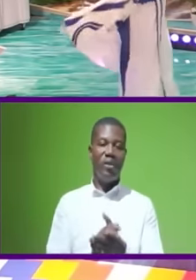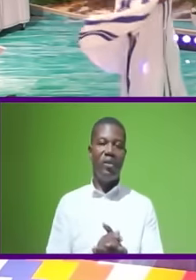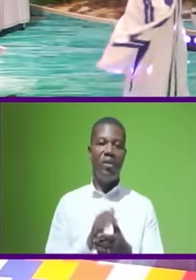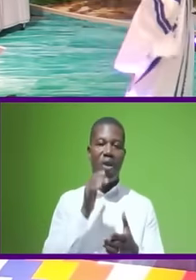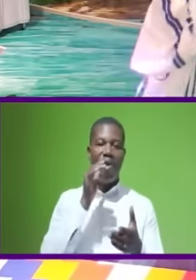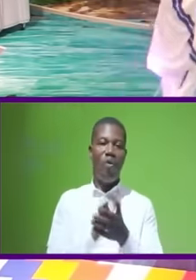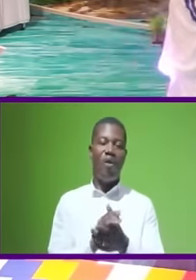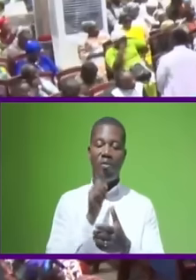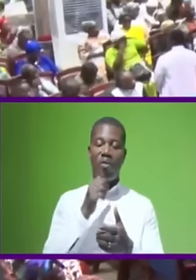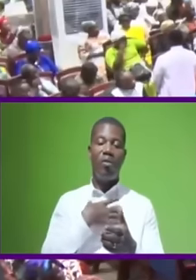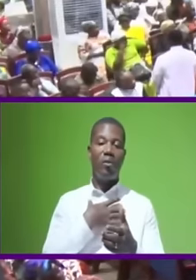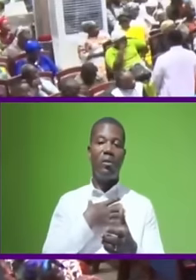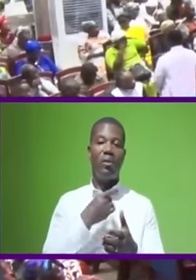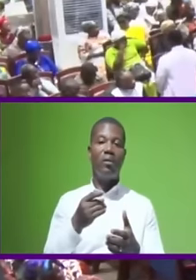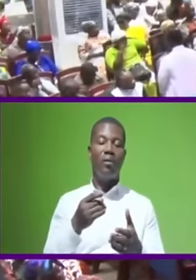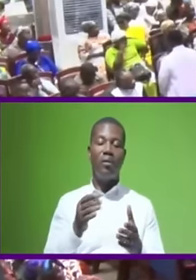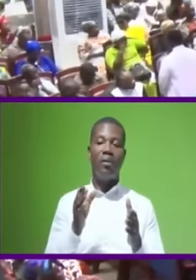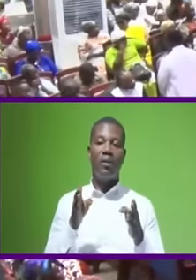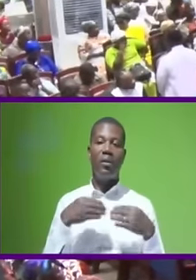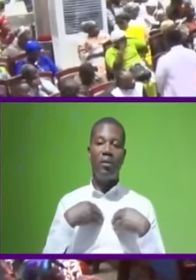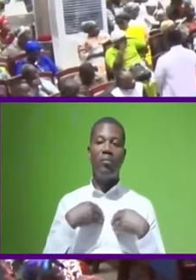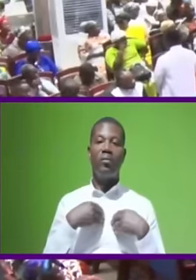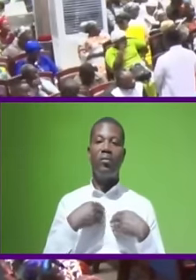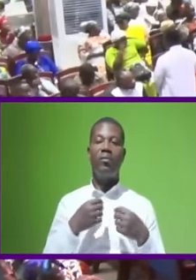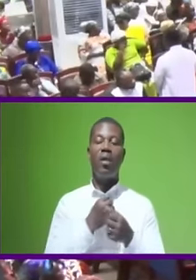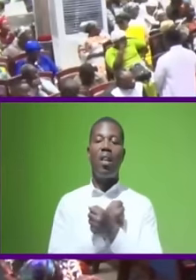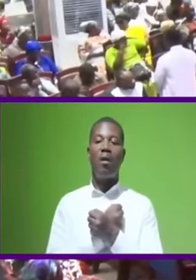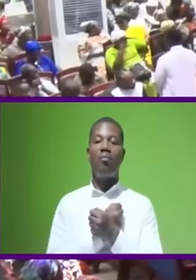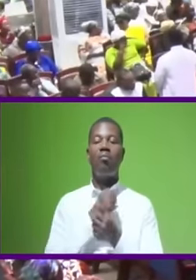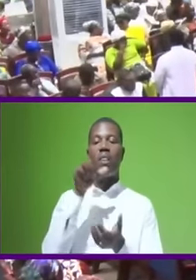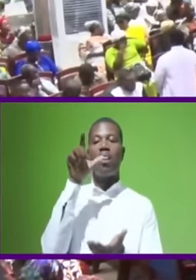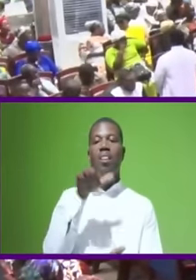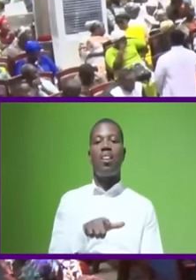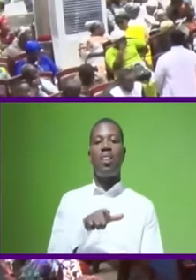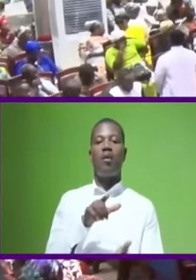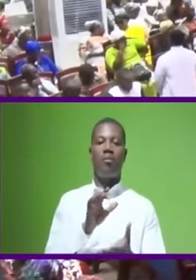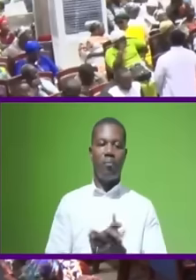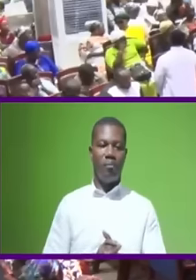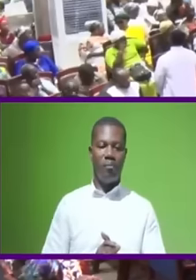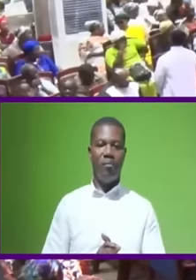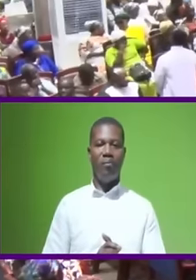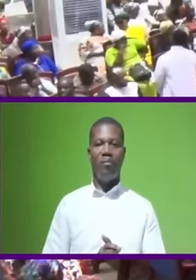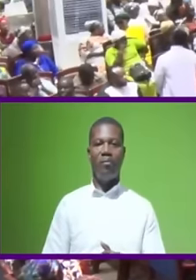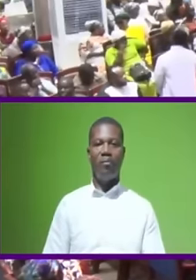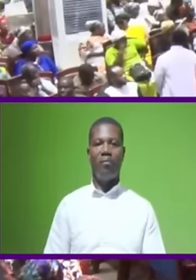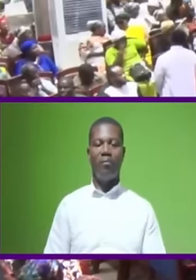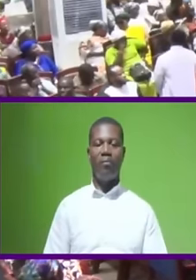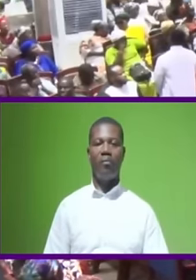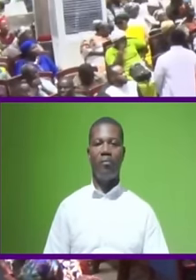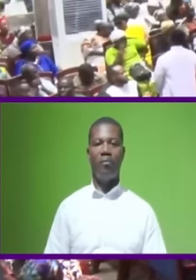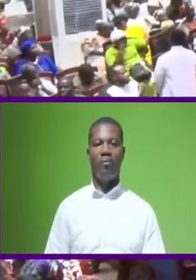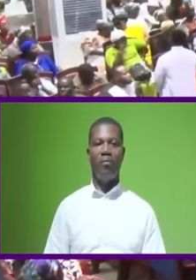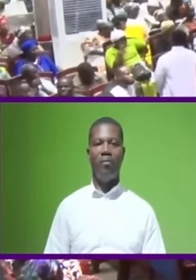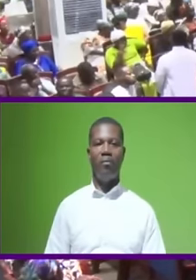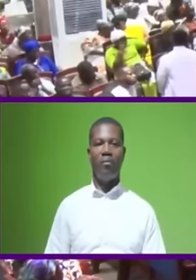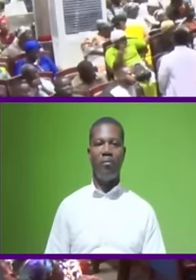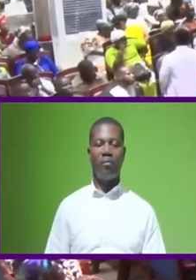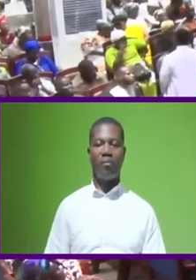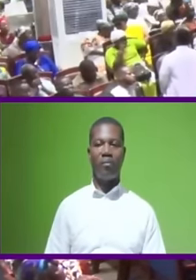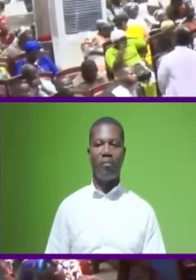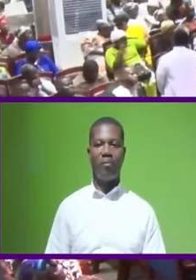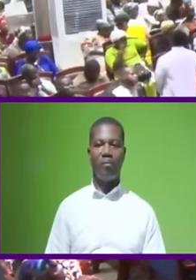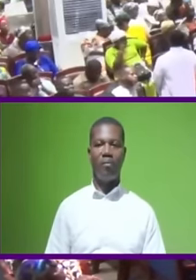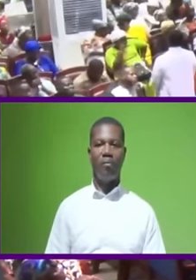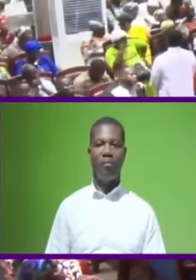listening. A man that has a lust for money with a wife not supporting, then the